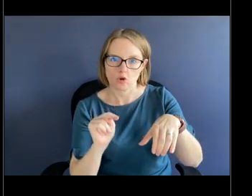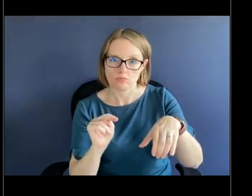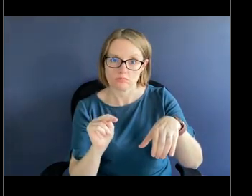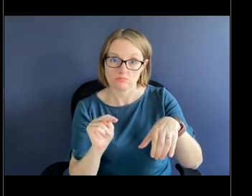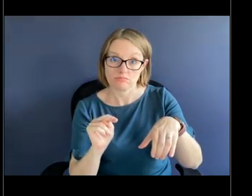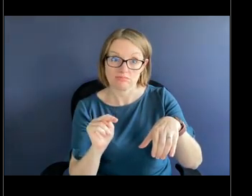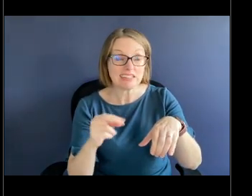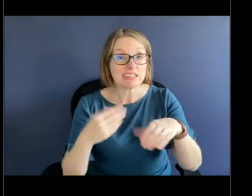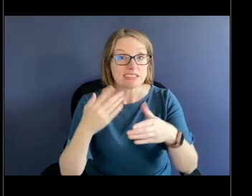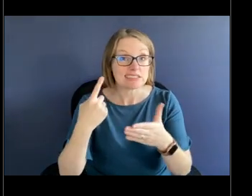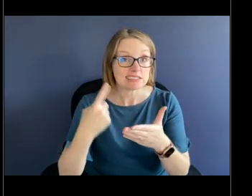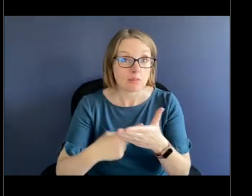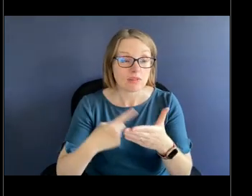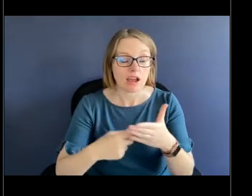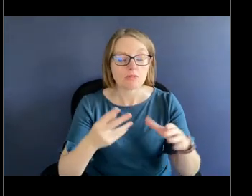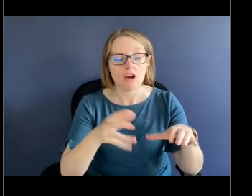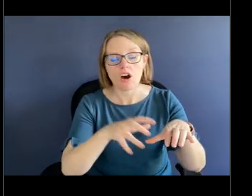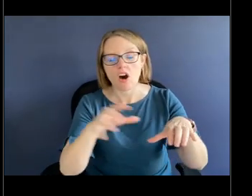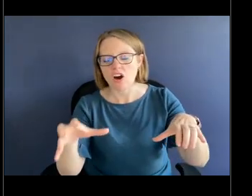left off entirely.